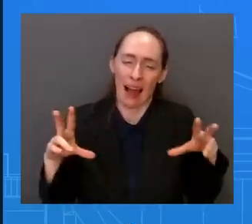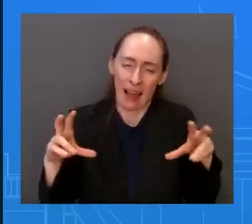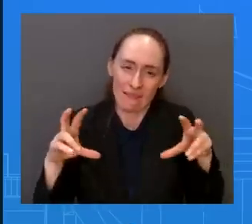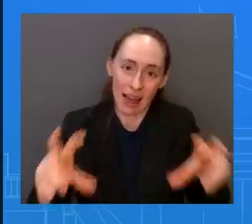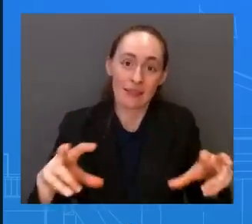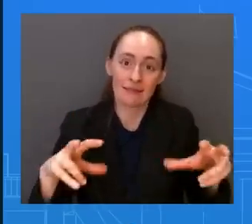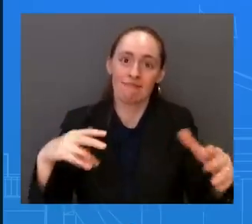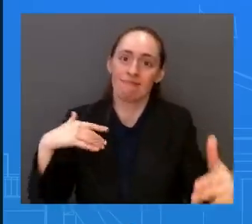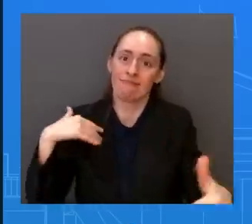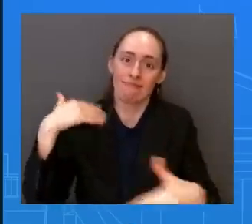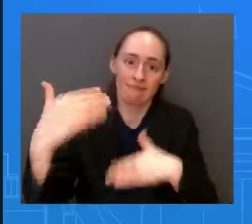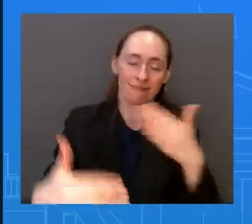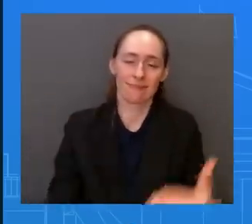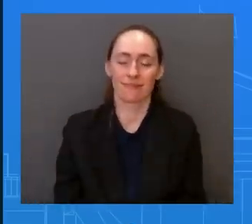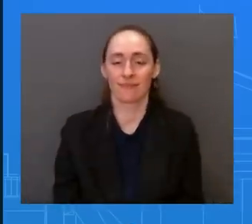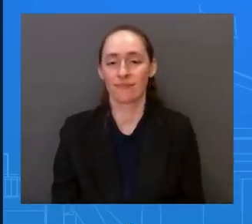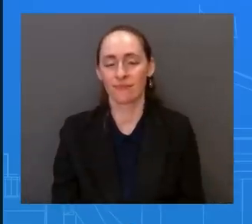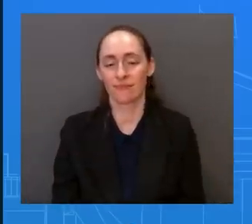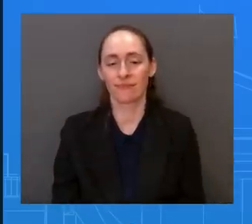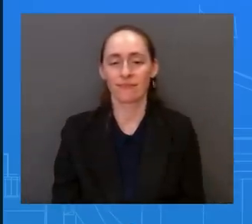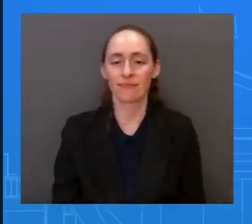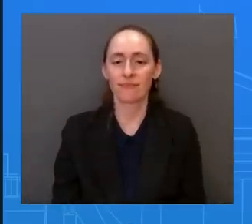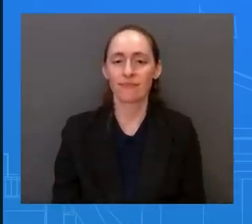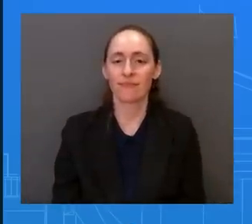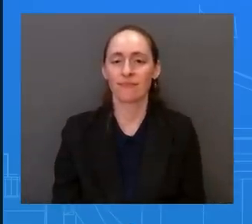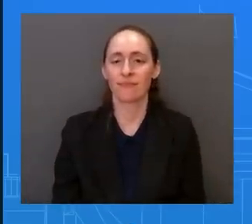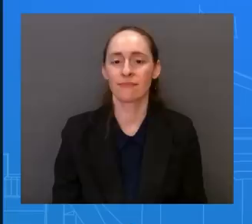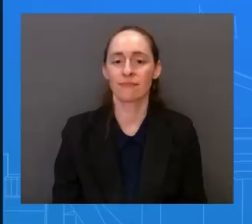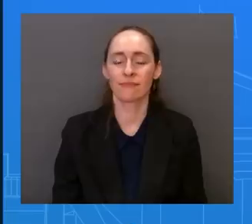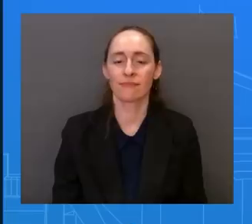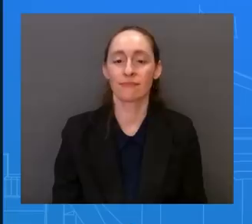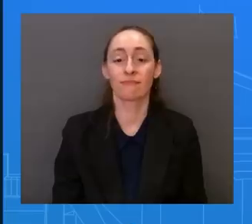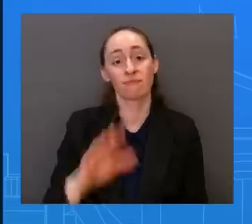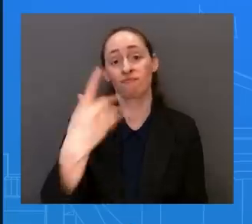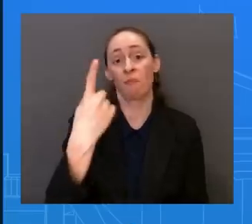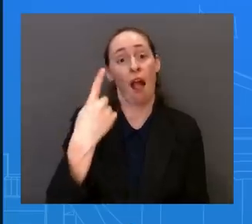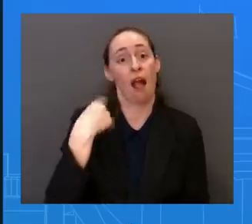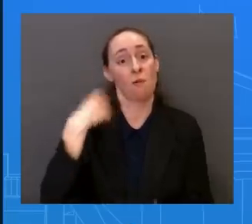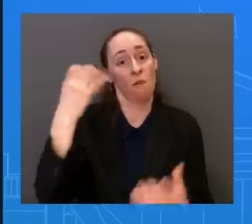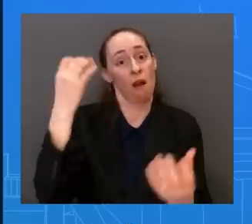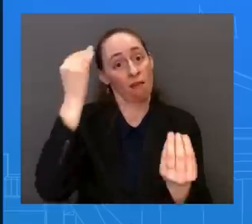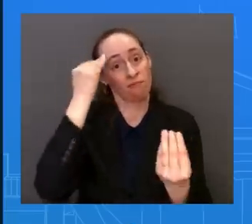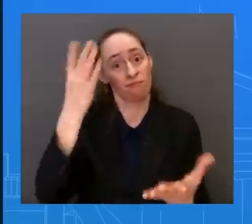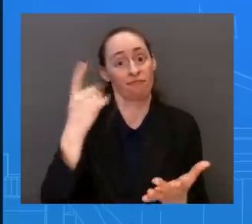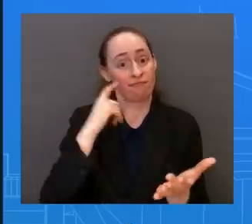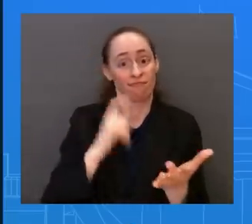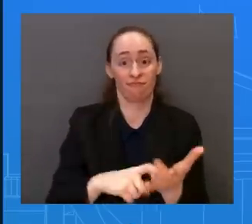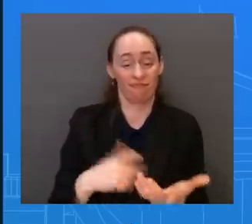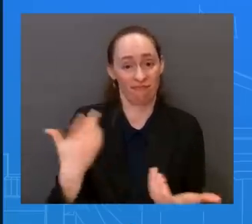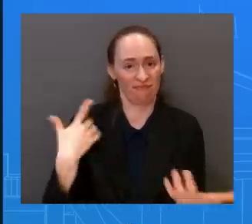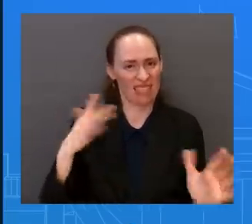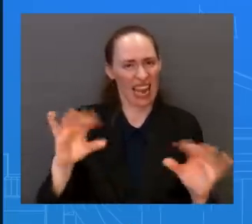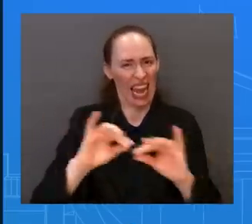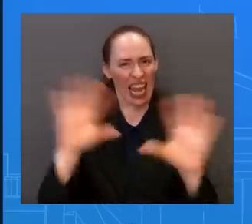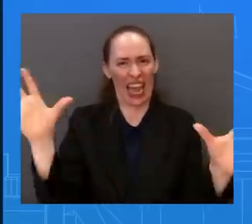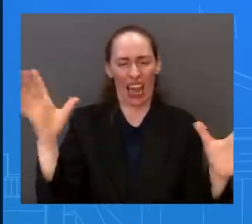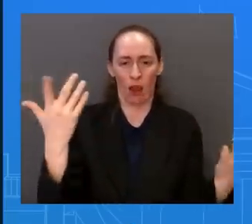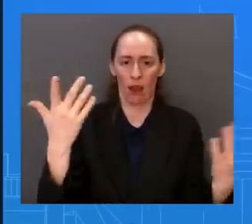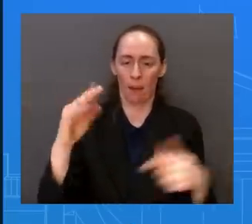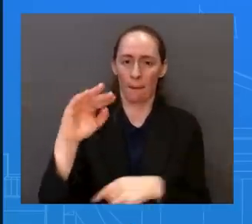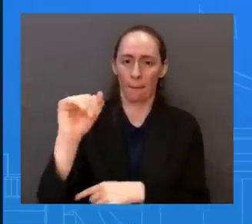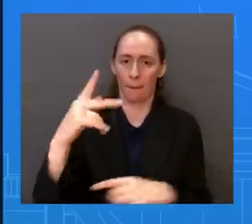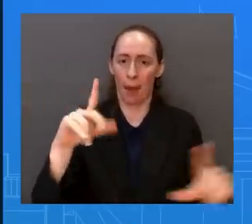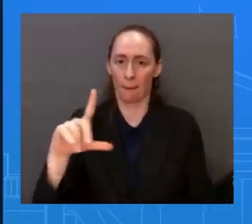use for our own internal planning as well, is just a physical map of the United States, where you can see increasingly the commitments of